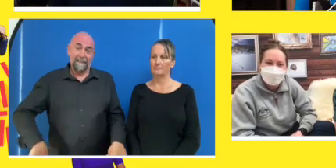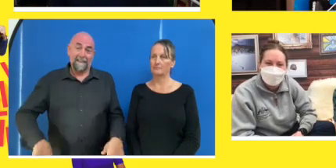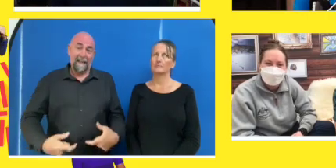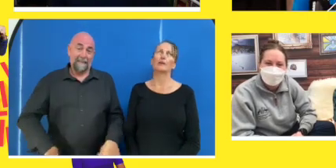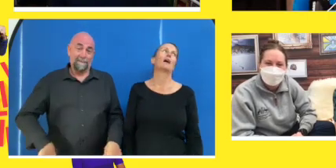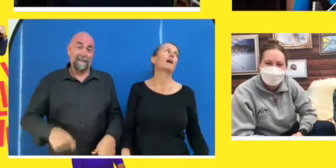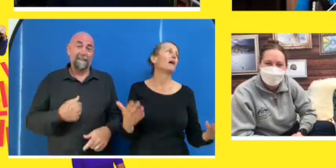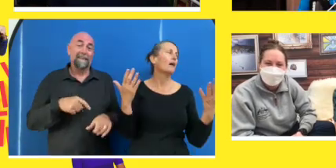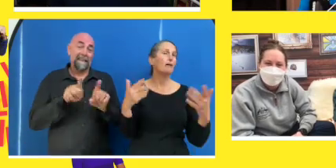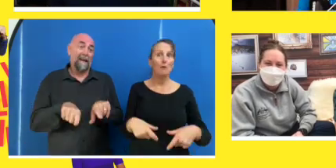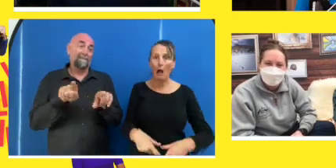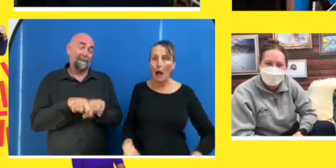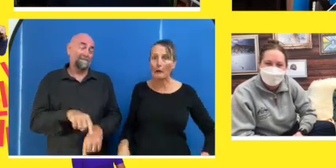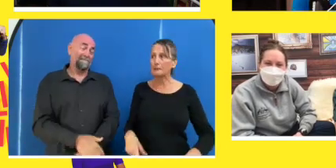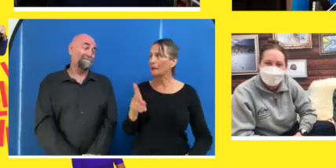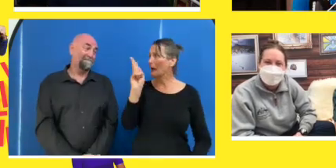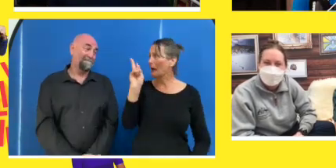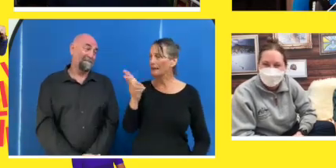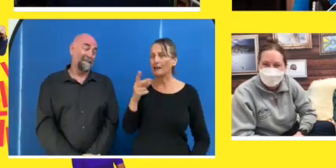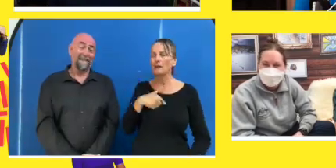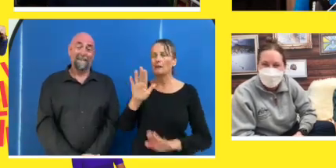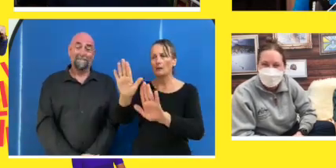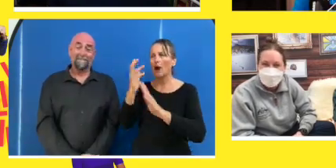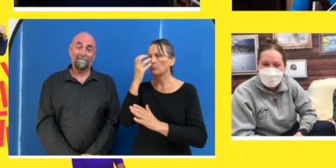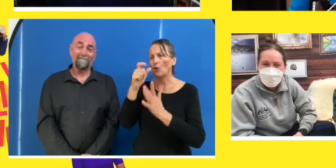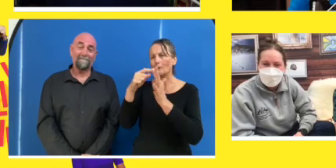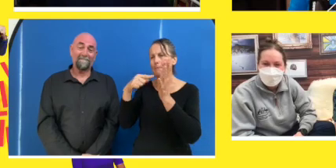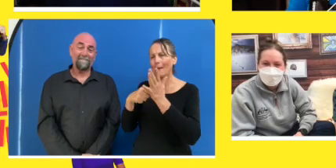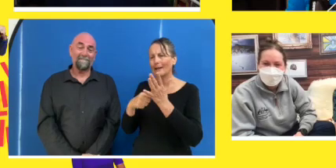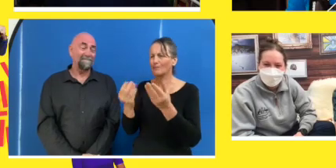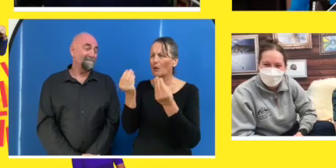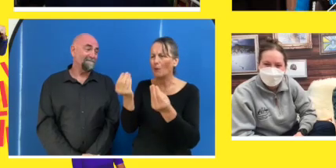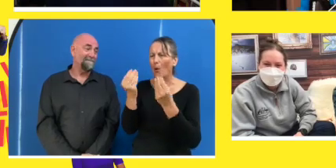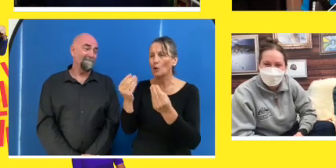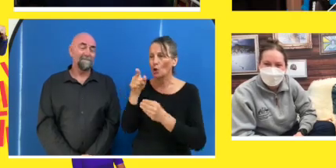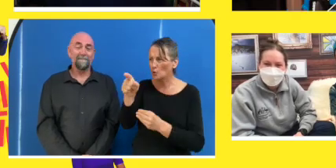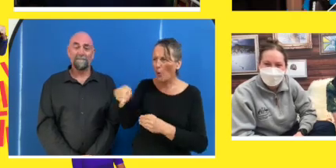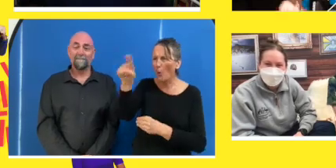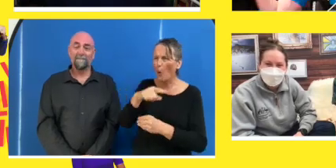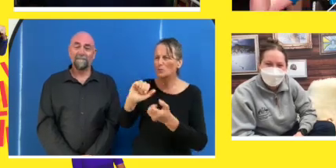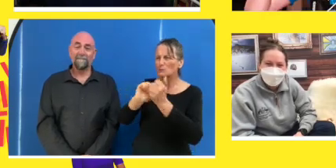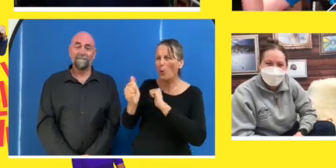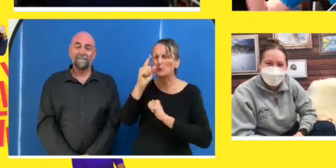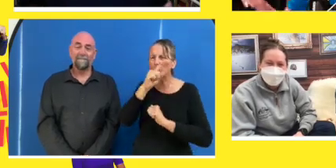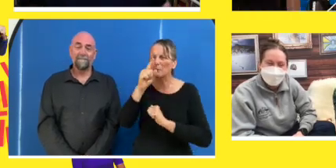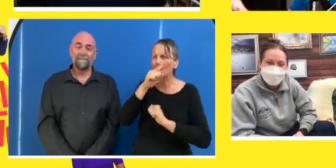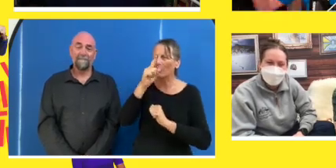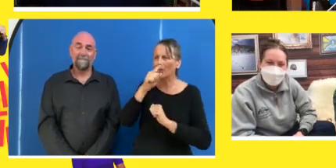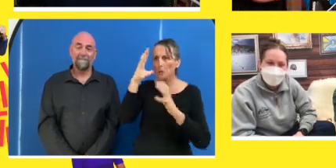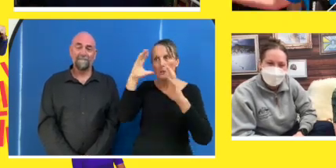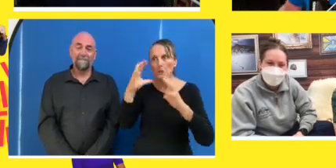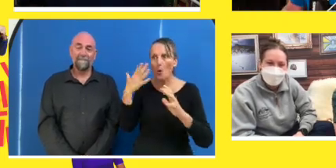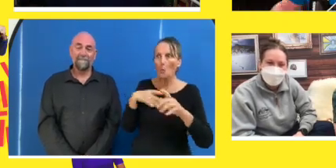knows? Who knows? No, Kurt's shaking his head. Okay. That's a solid no there, Georgie. Solid no. All